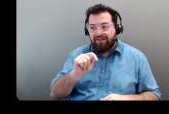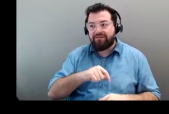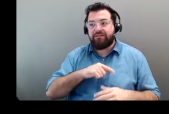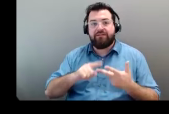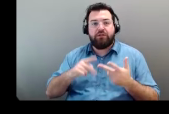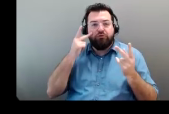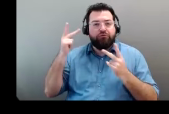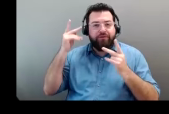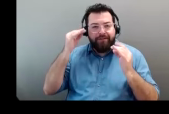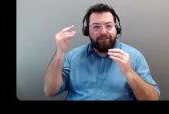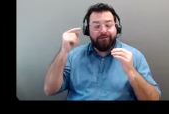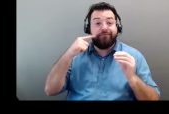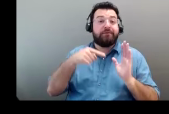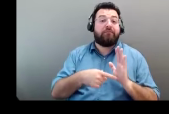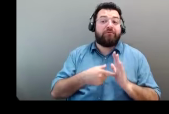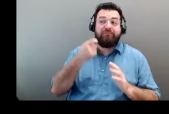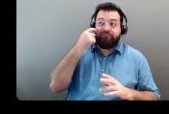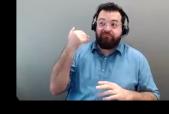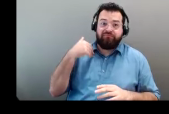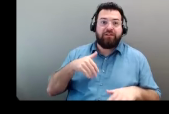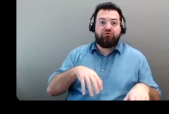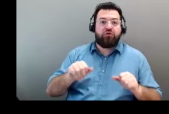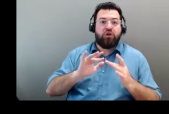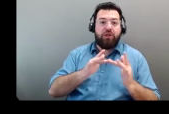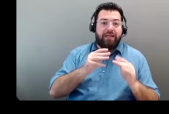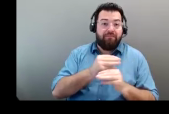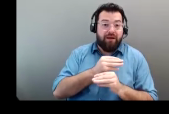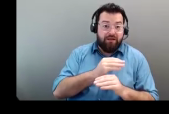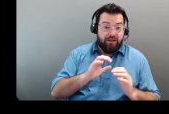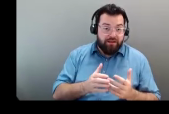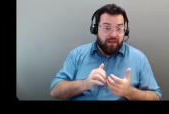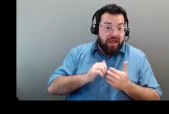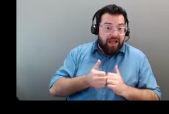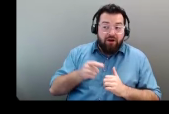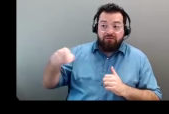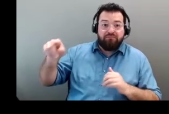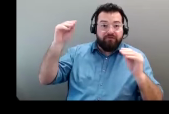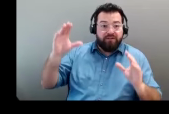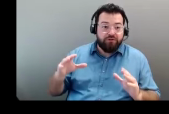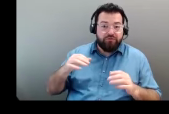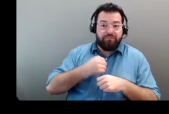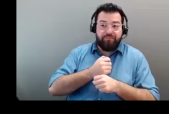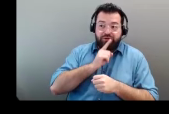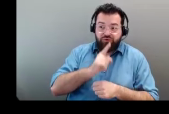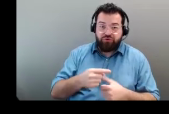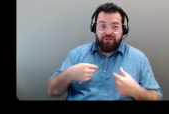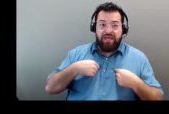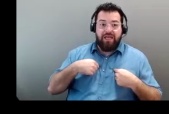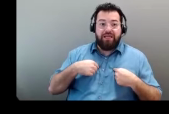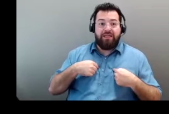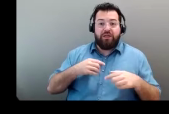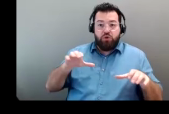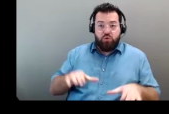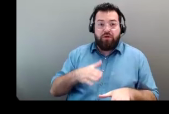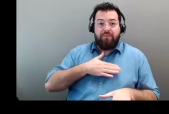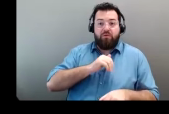as math. I took an online math class, and a way that the professor ensured that I was um, doing my